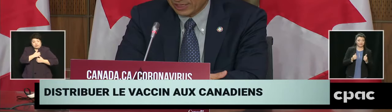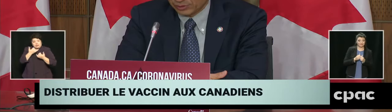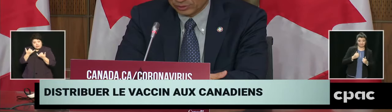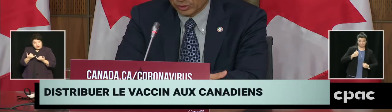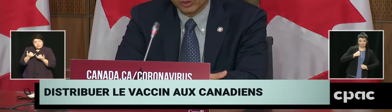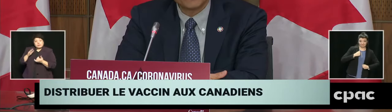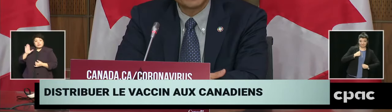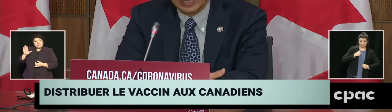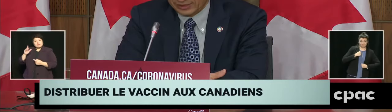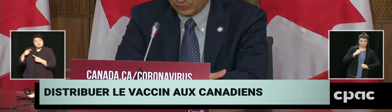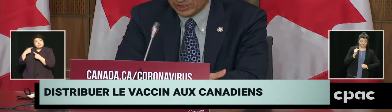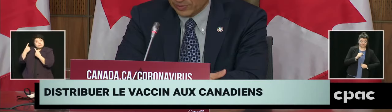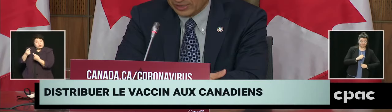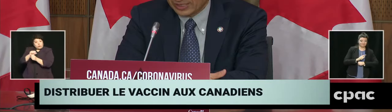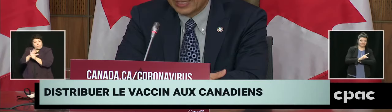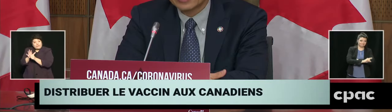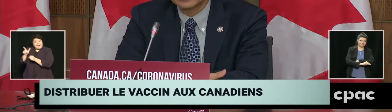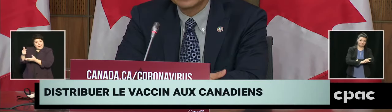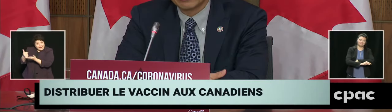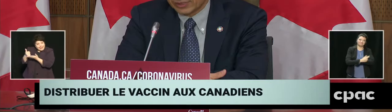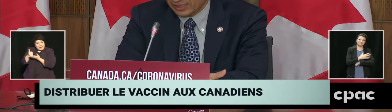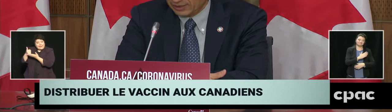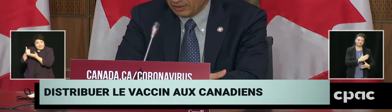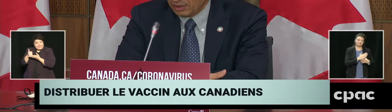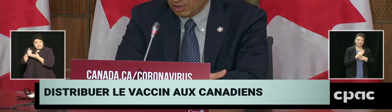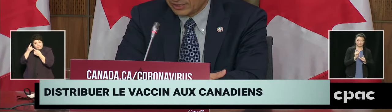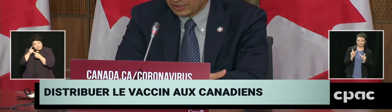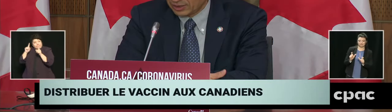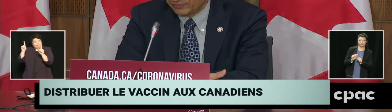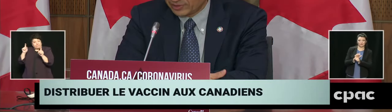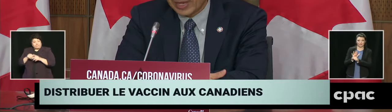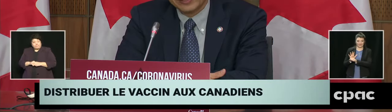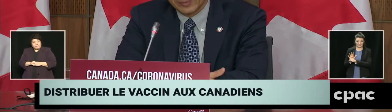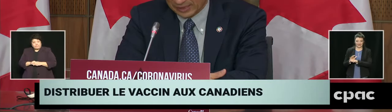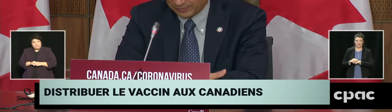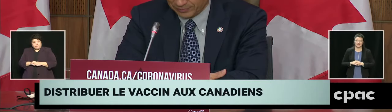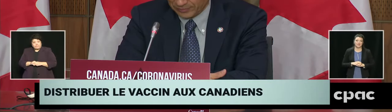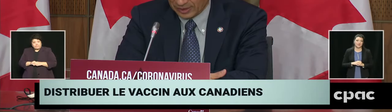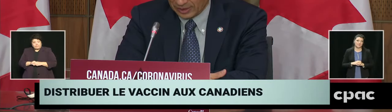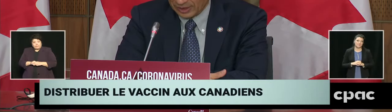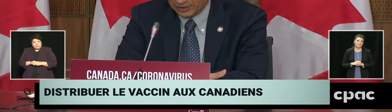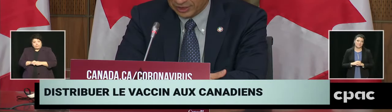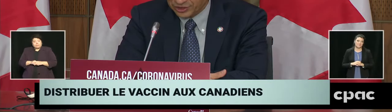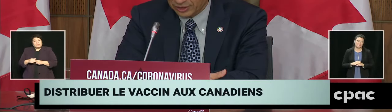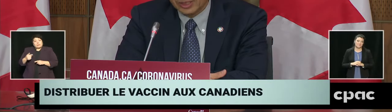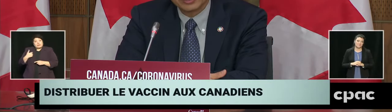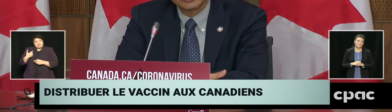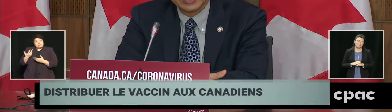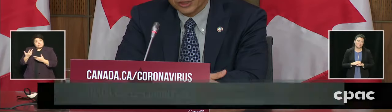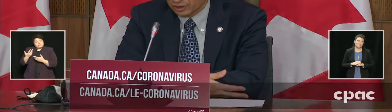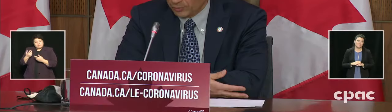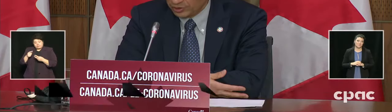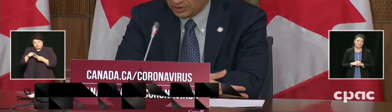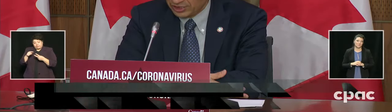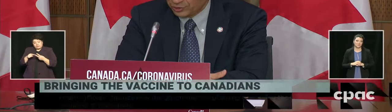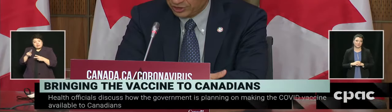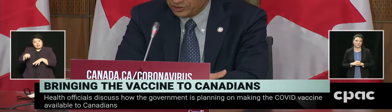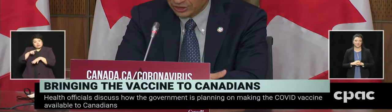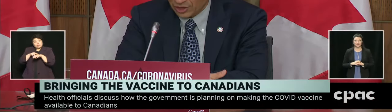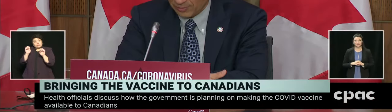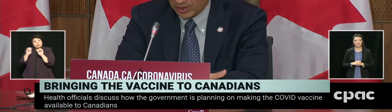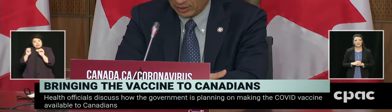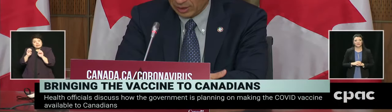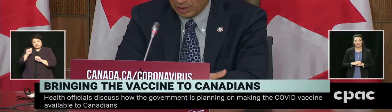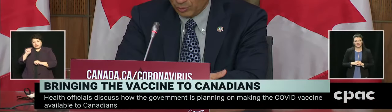been integral to our COVID-19 response since the onset of this pandemic. In addition, the National Emergency